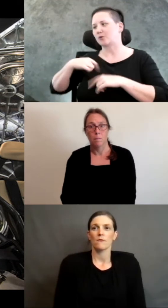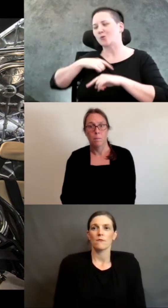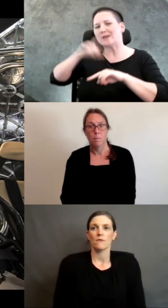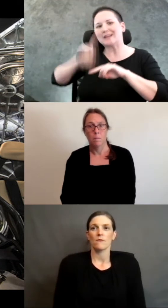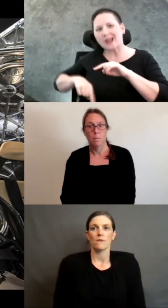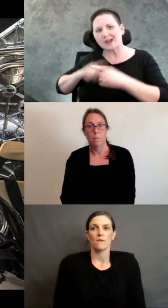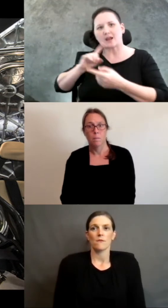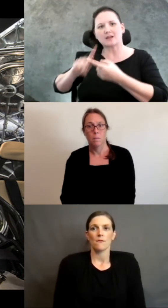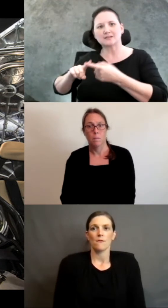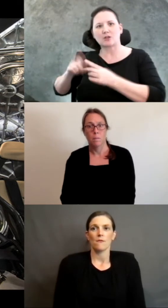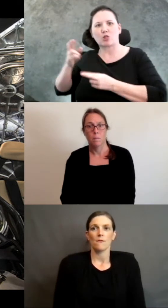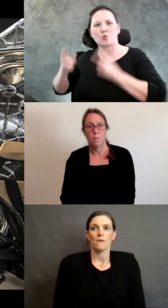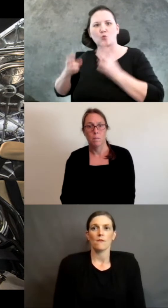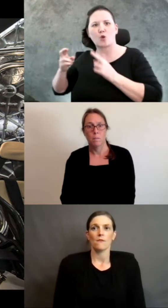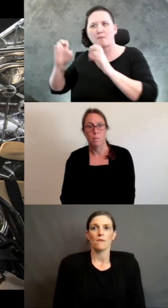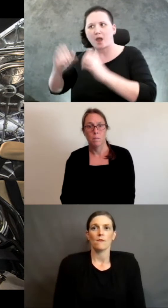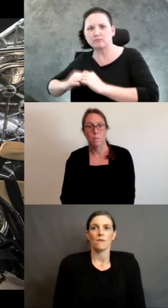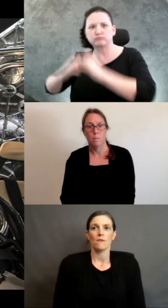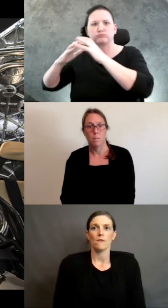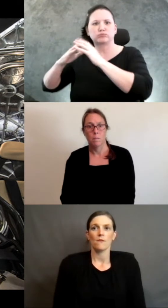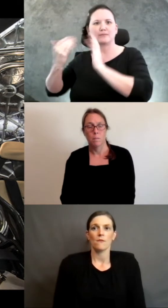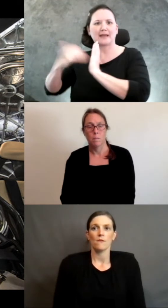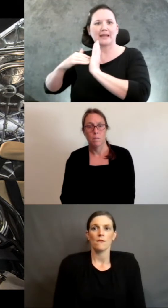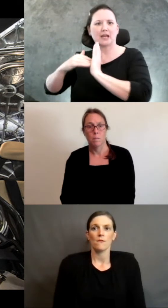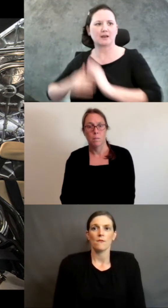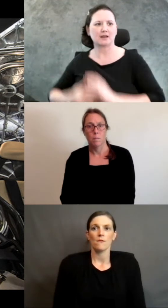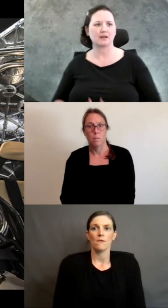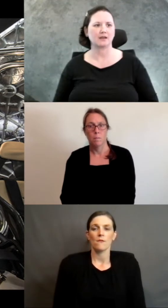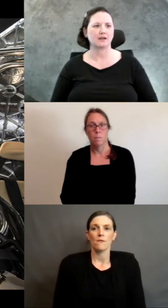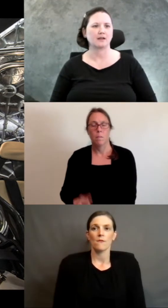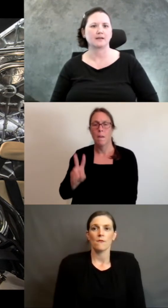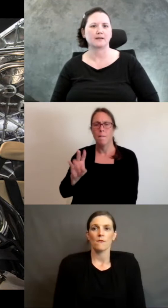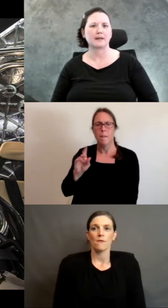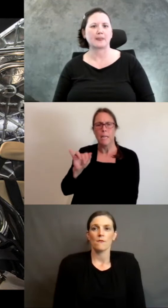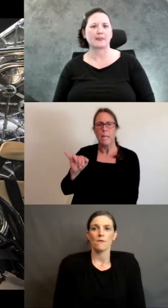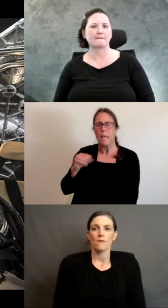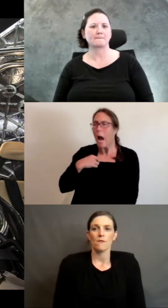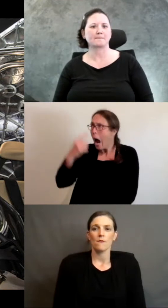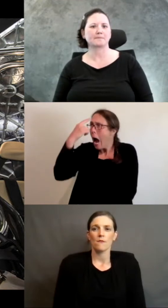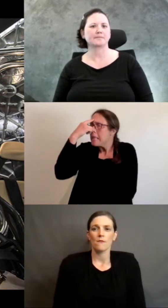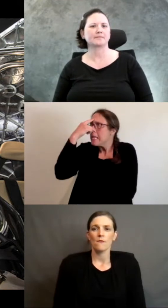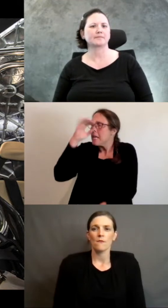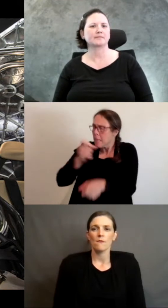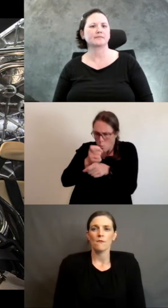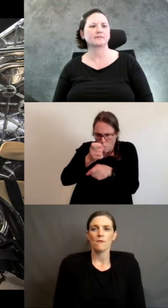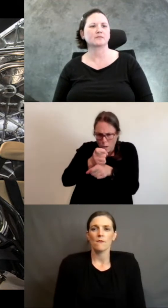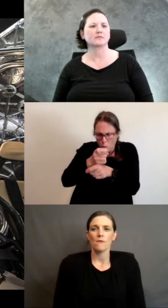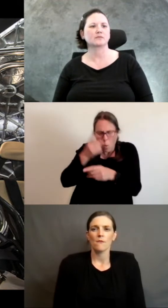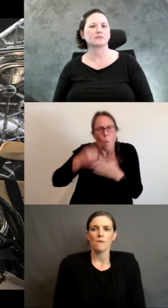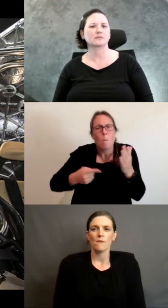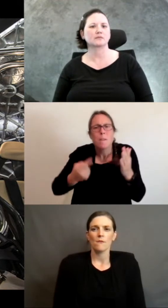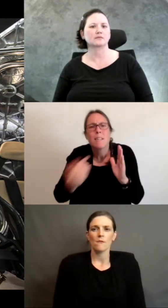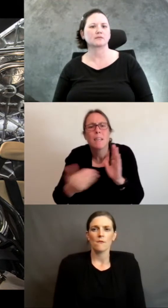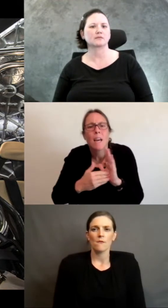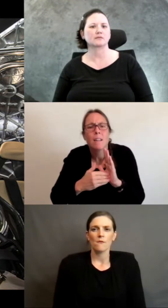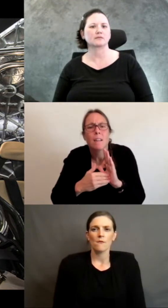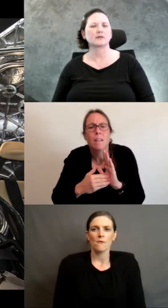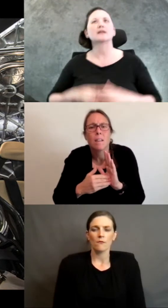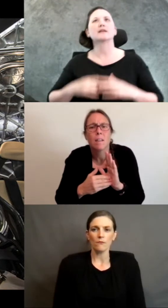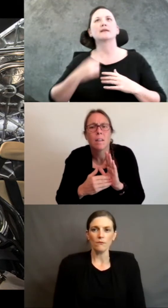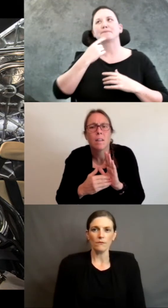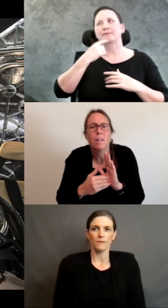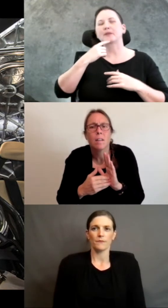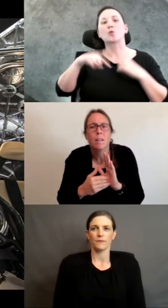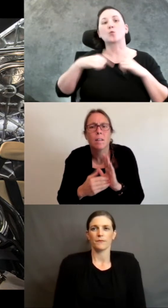back online. Wait, I think the riddle. What was it? When you have a riddle in mind, What